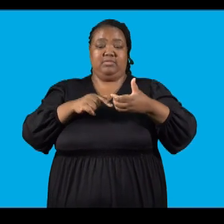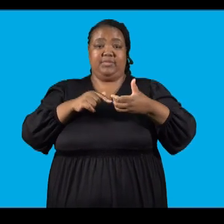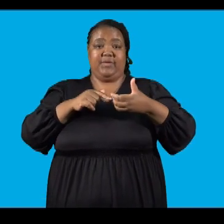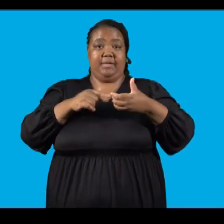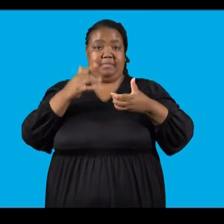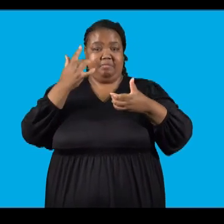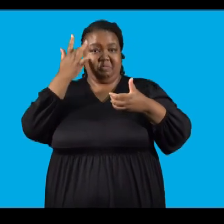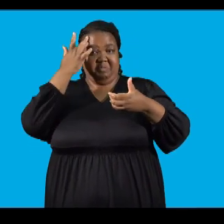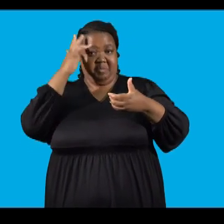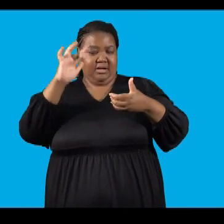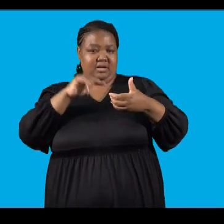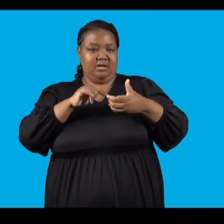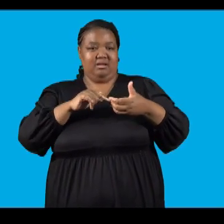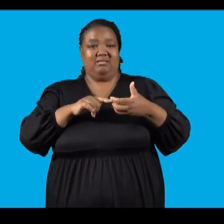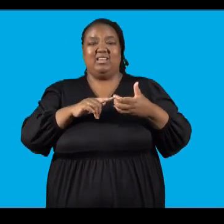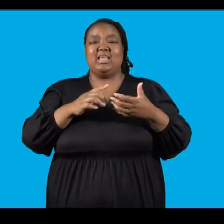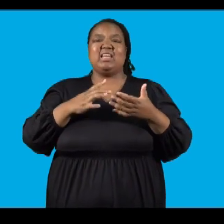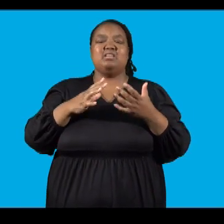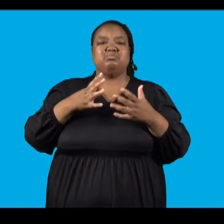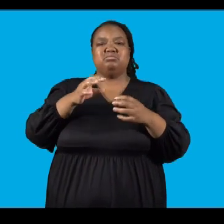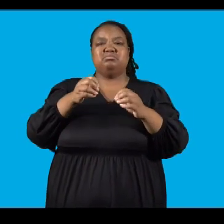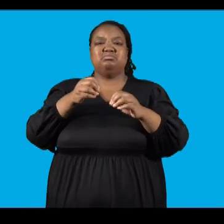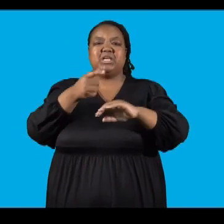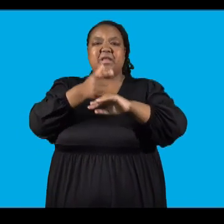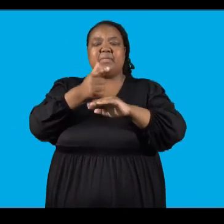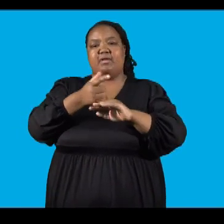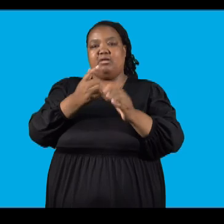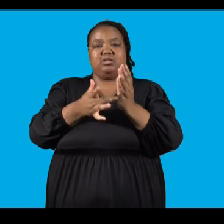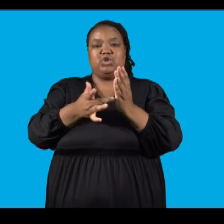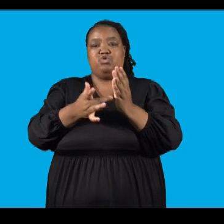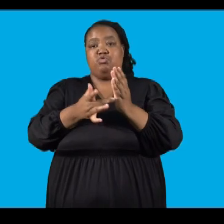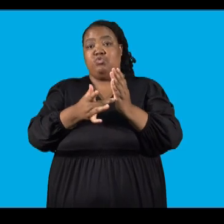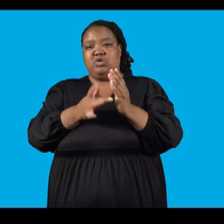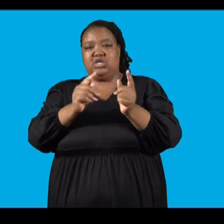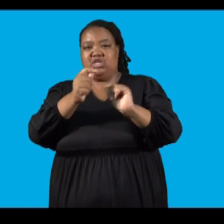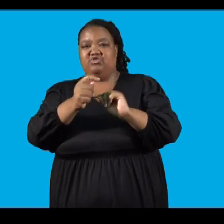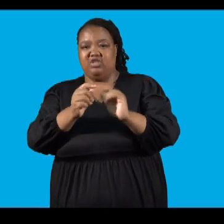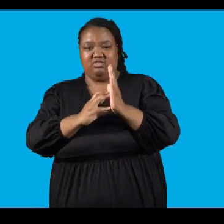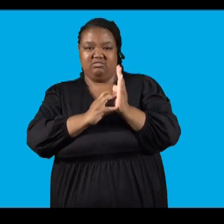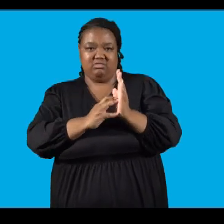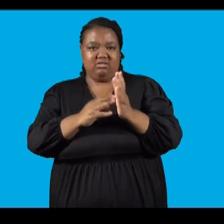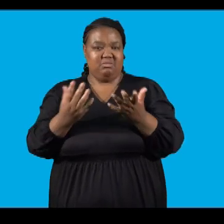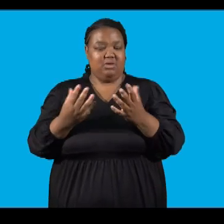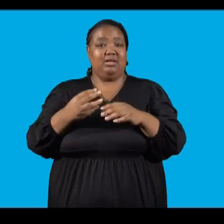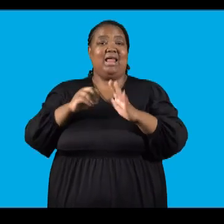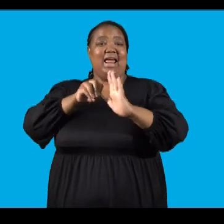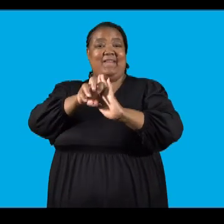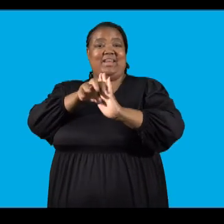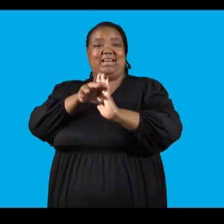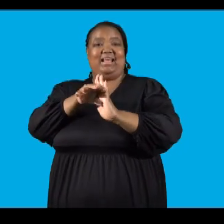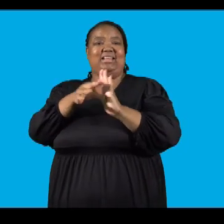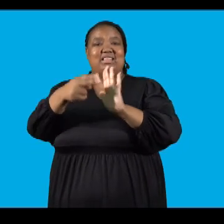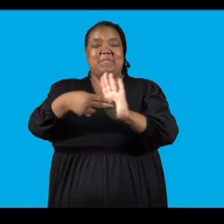brands enhancing camera technology. It also includes advertising and branding, where